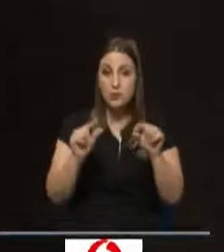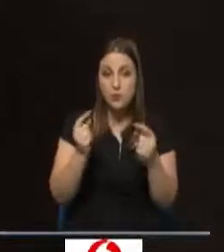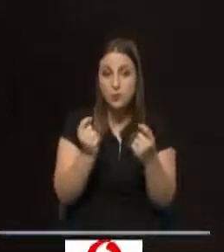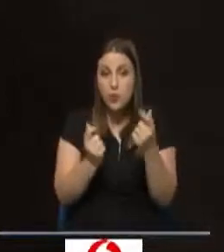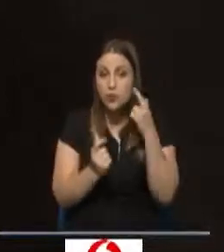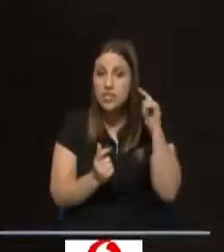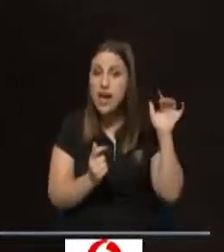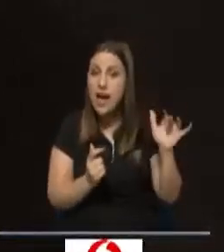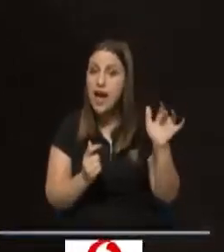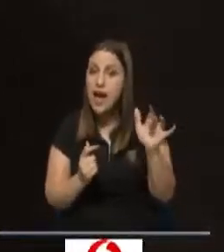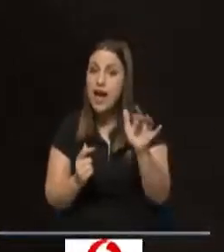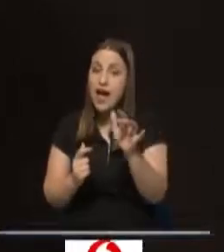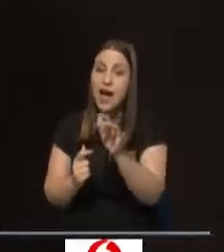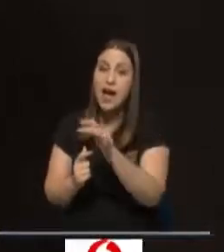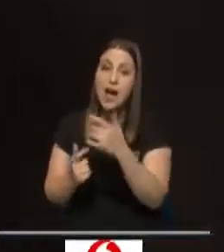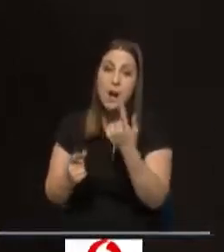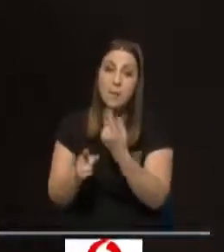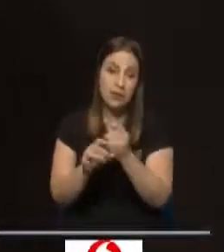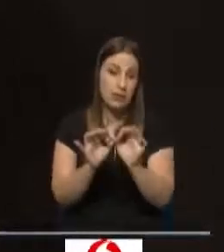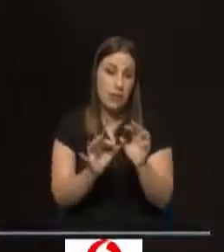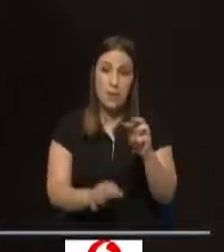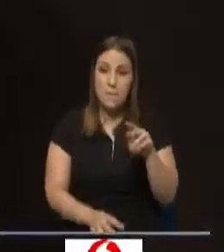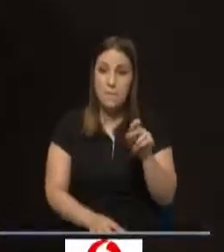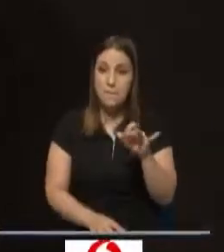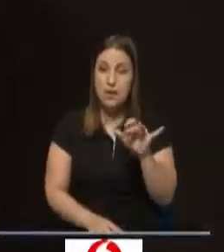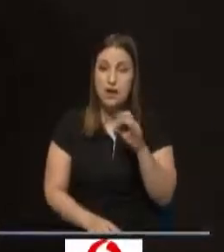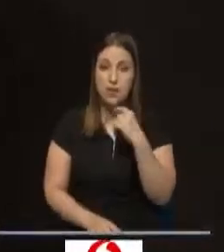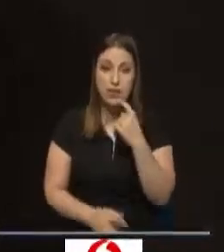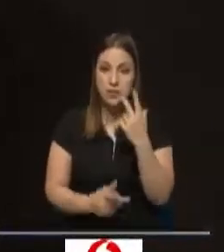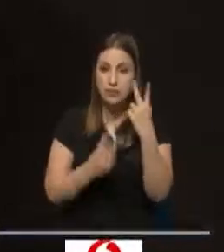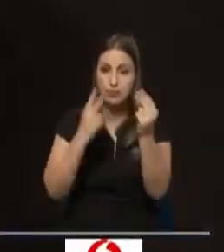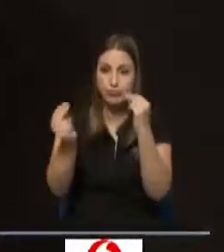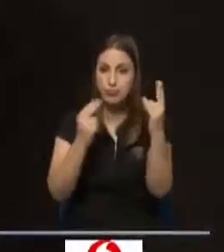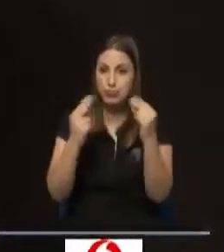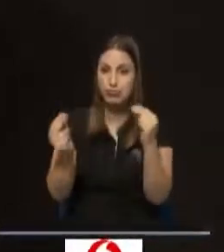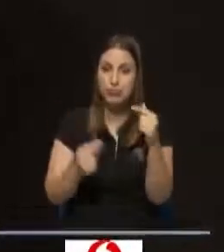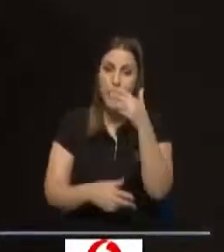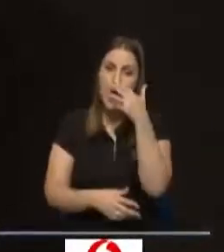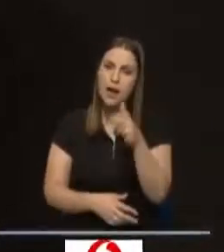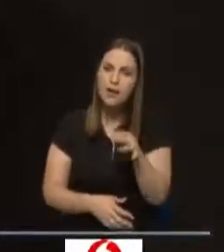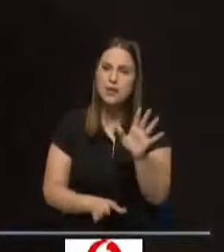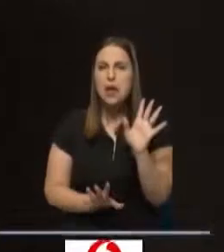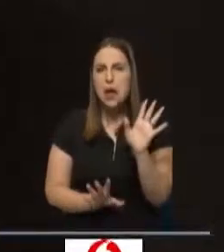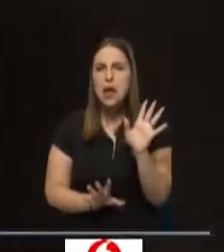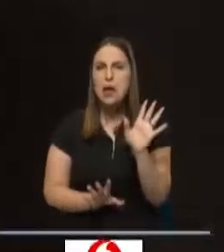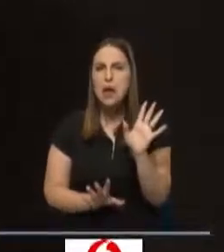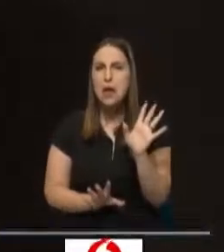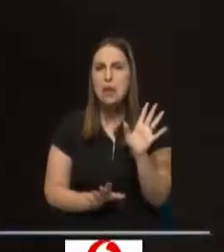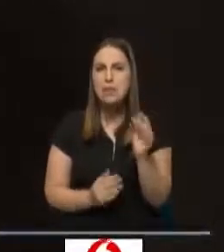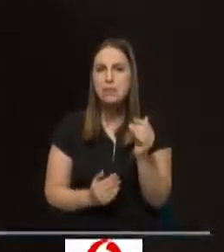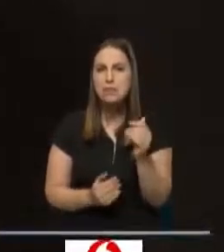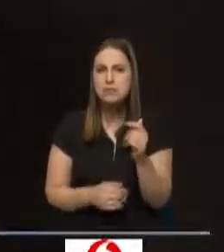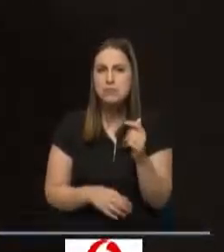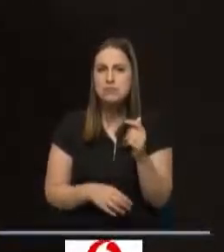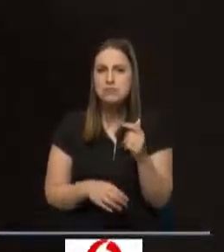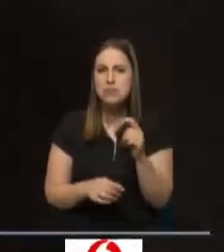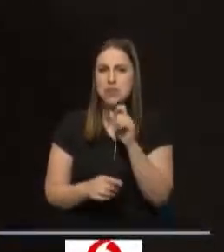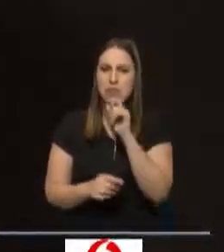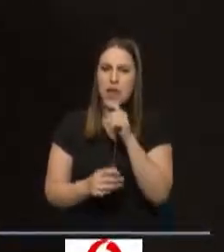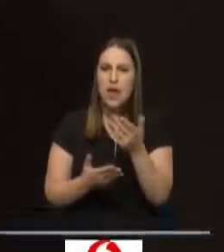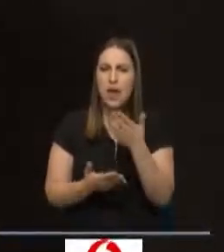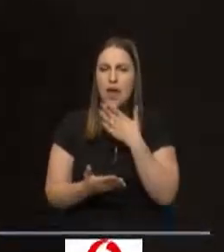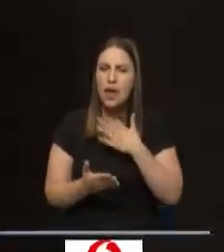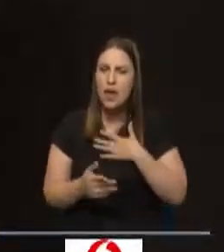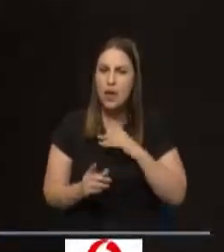invert this situation. And as Mario said, things are getting worse, and in